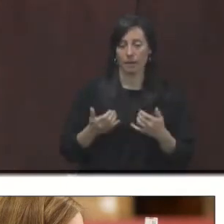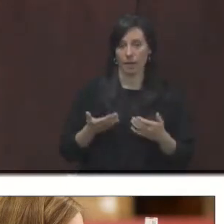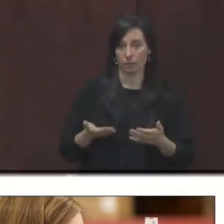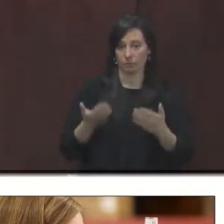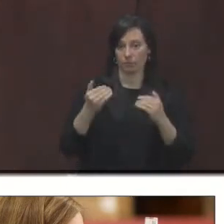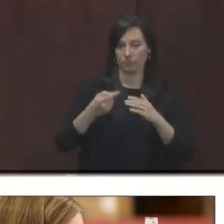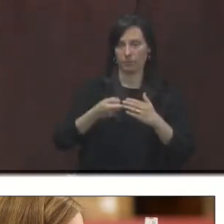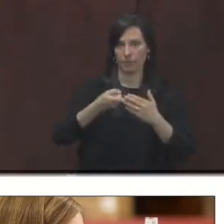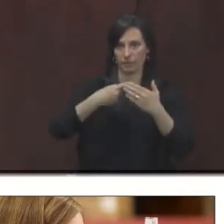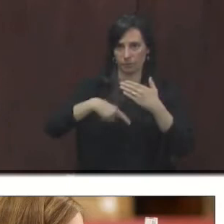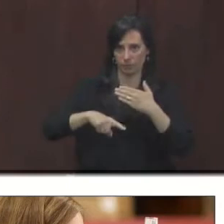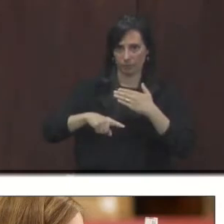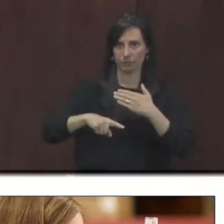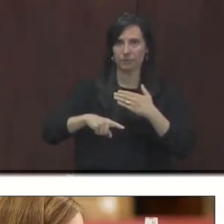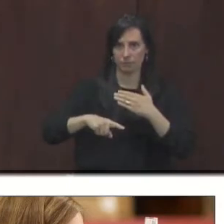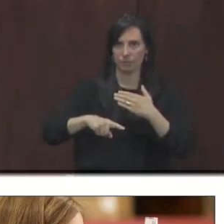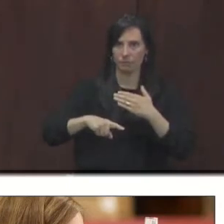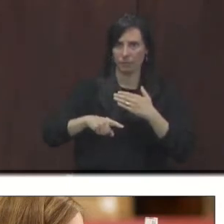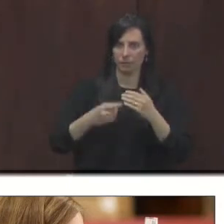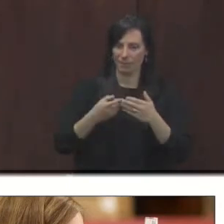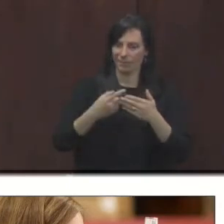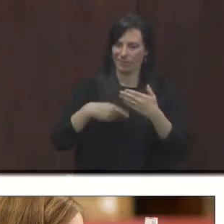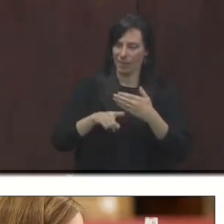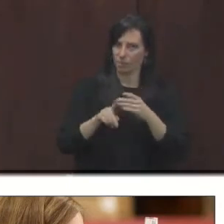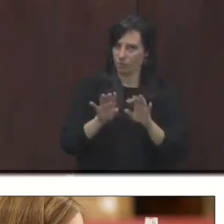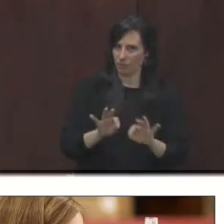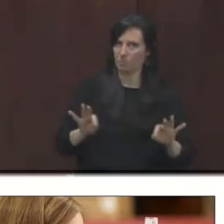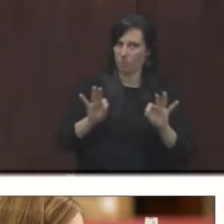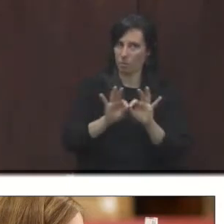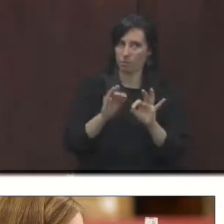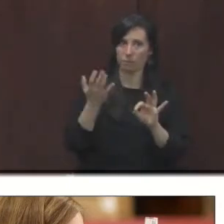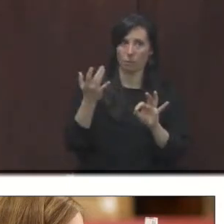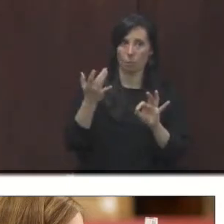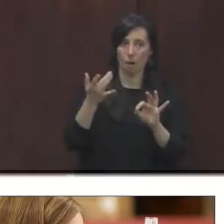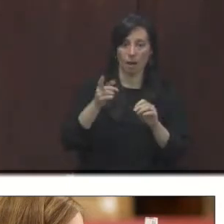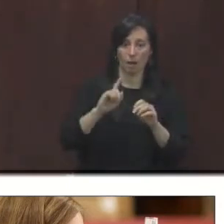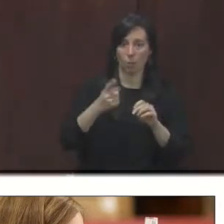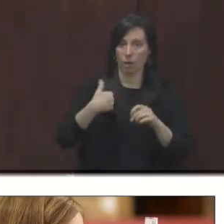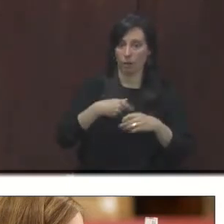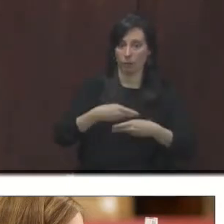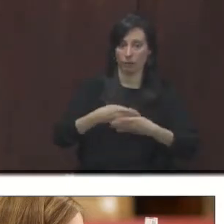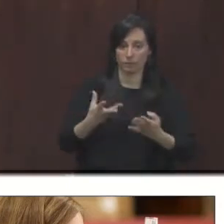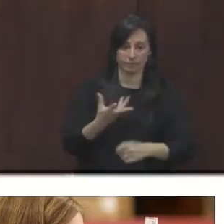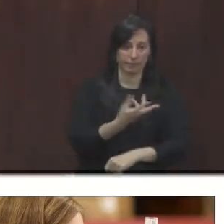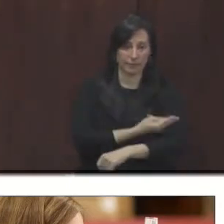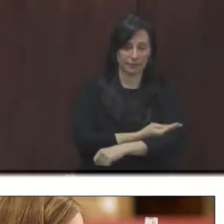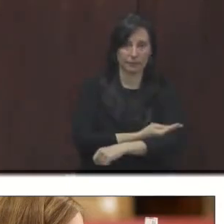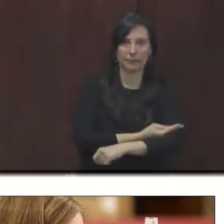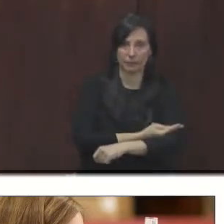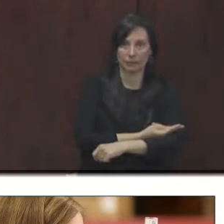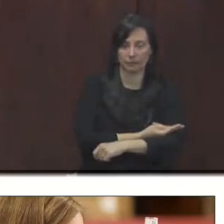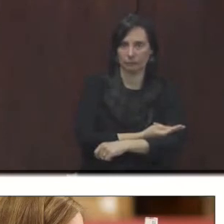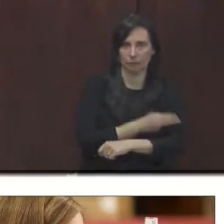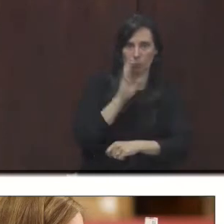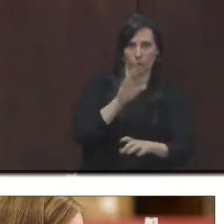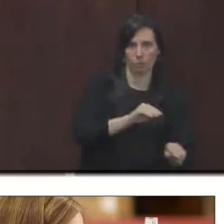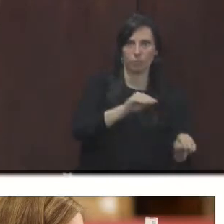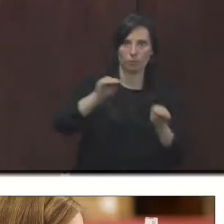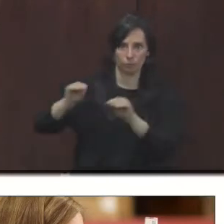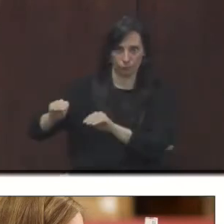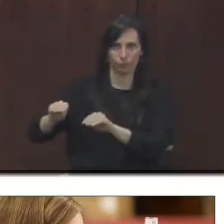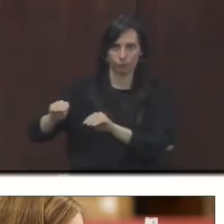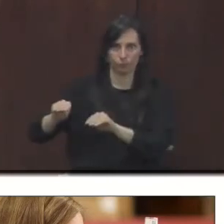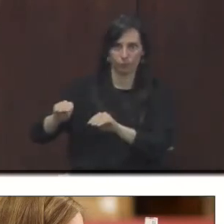is important for us because we're going to be changing the location of our vaccinations to increase our footprint, which would take us up to a